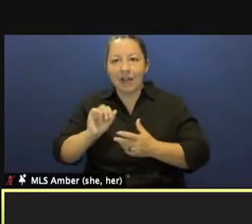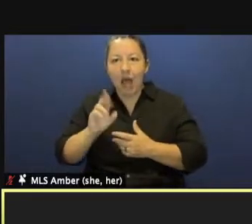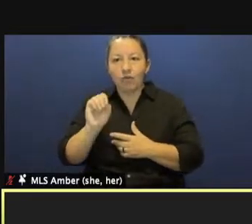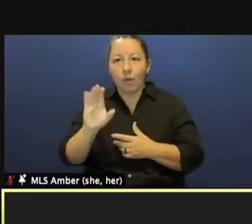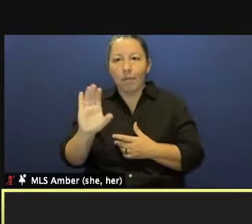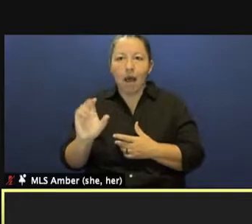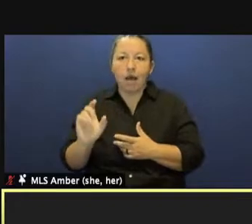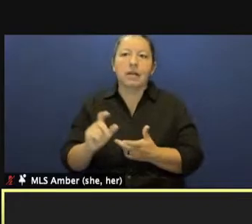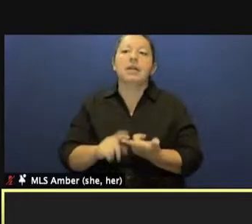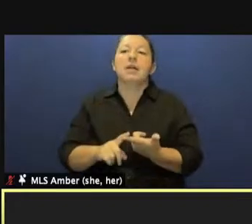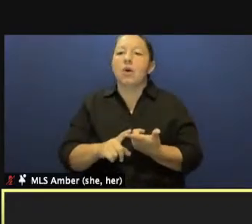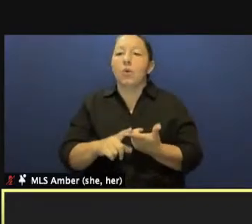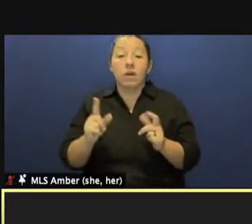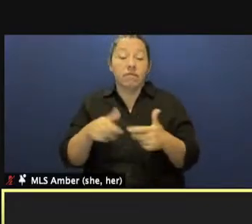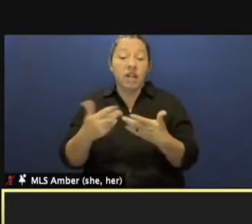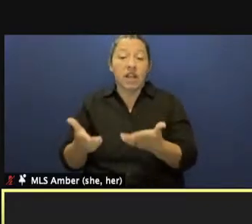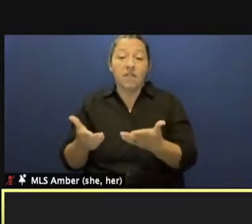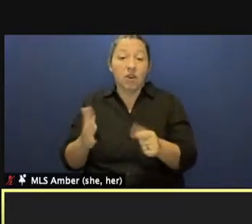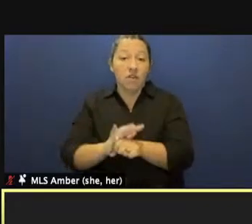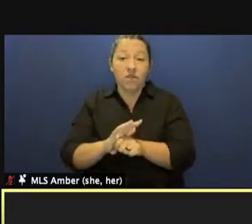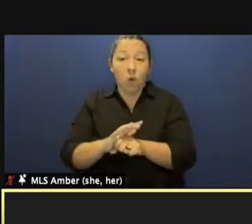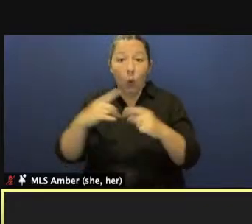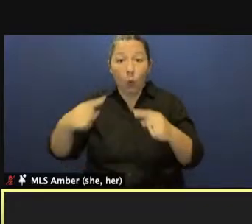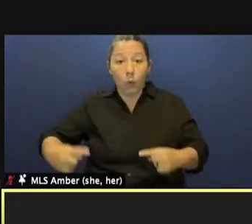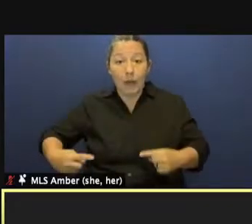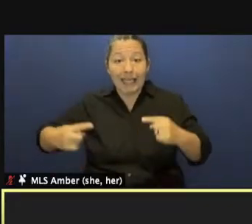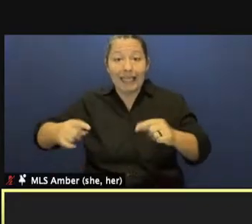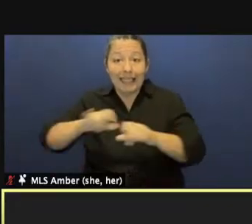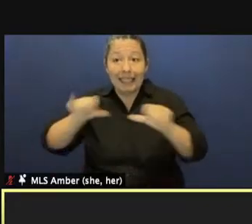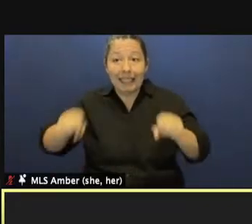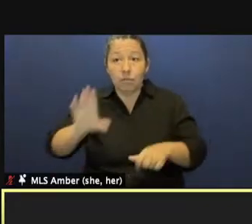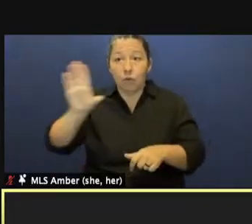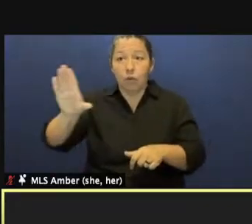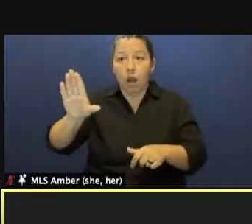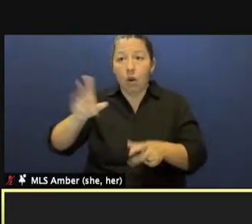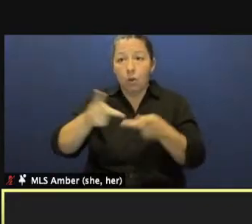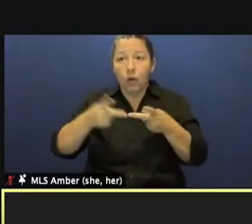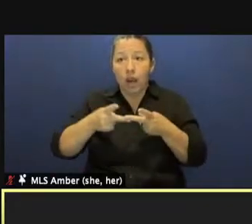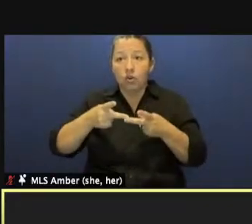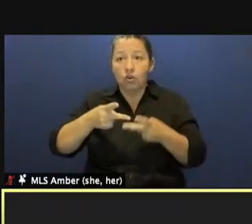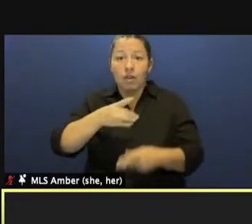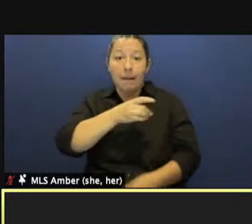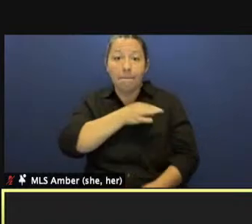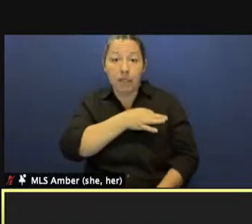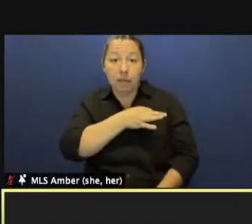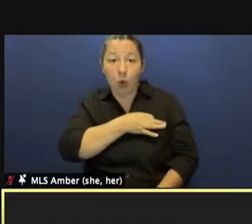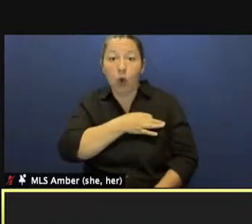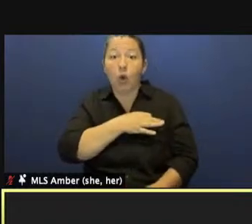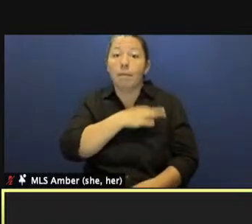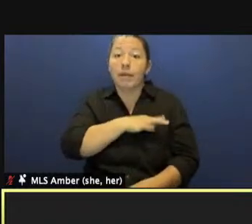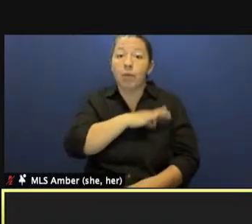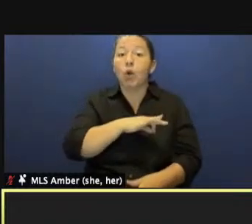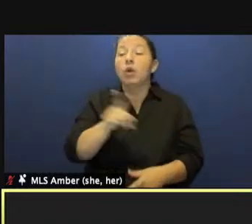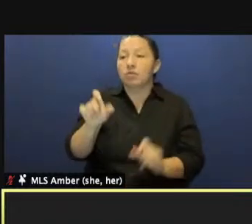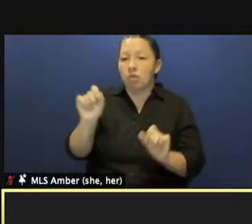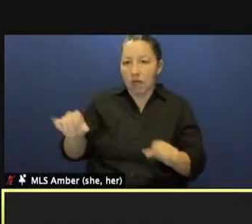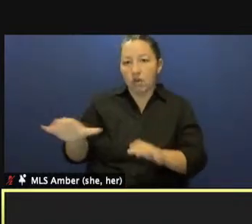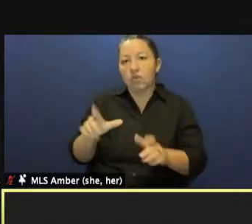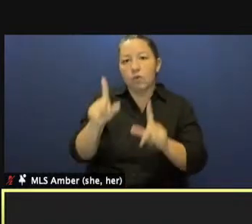entire wheel system up to them, up to their location in Pittsburgh, so that they could do testing there while we're simultaneously